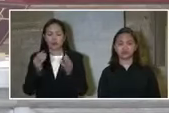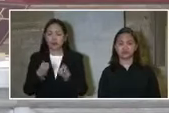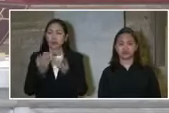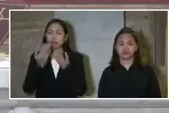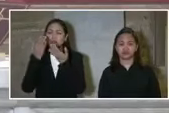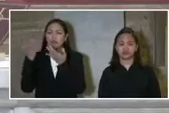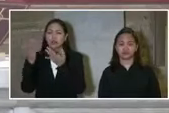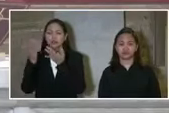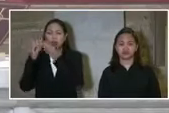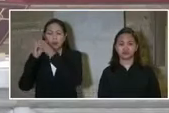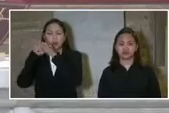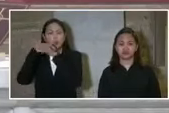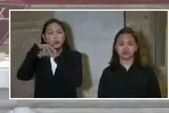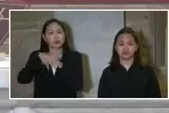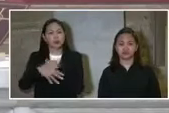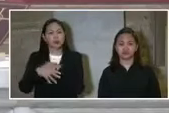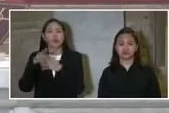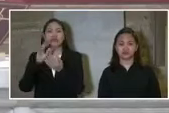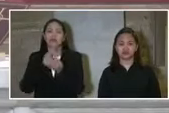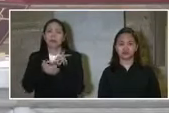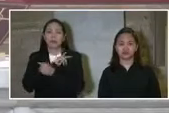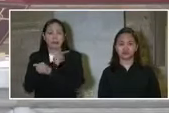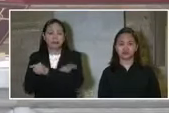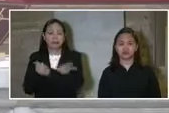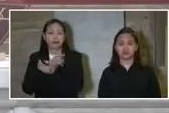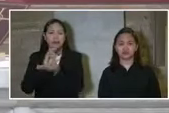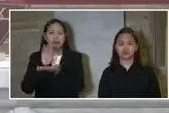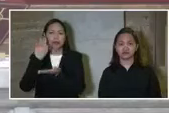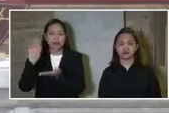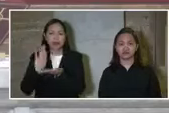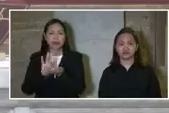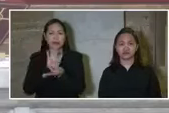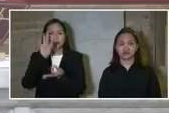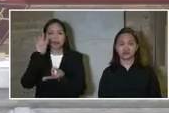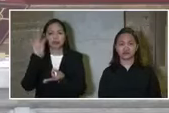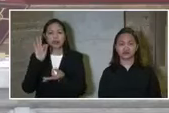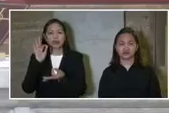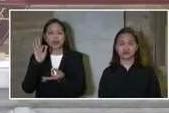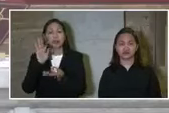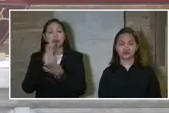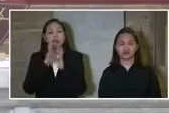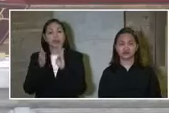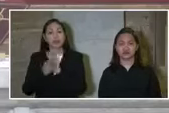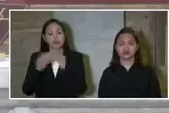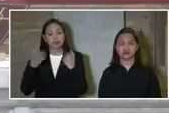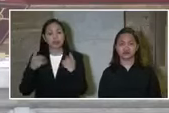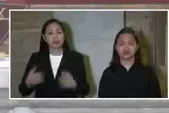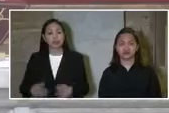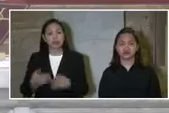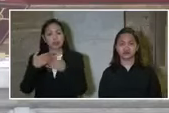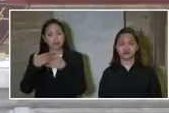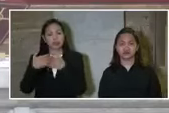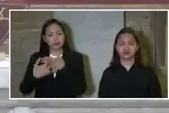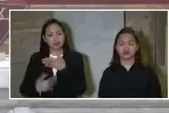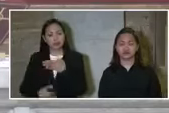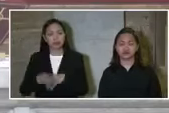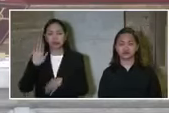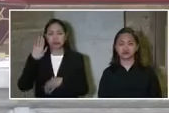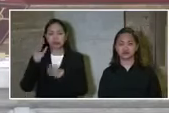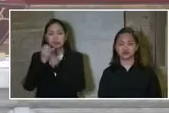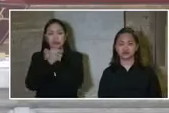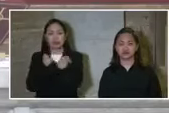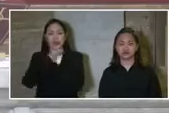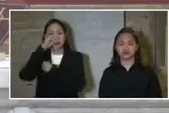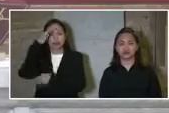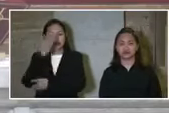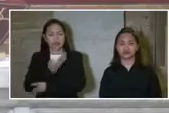out on them the power of your Spirit, that they may become the body and blood of your beloved